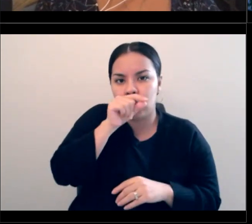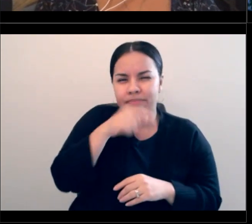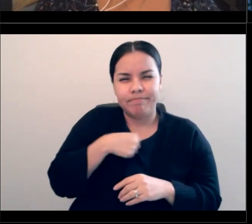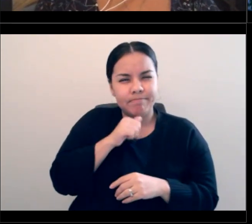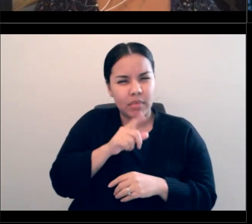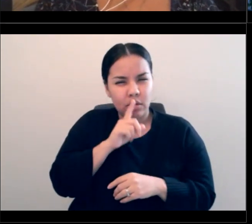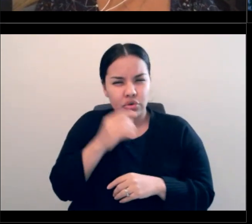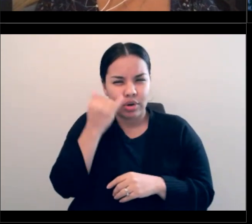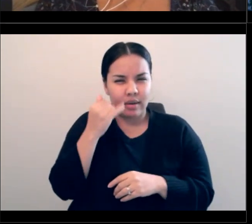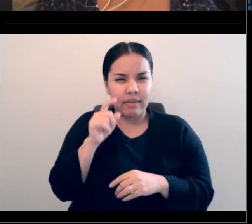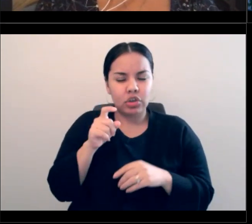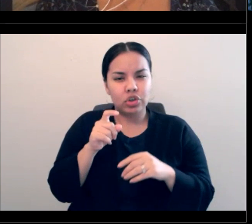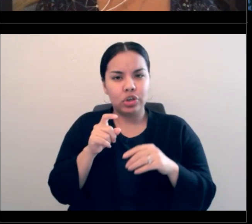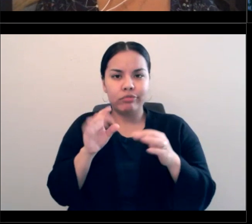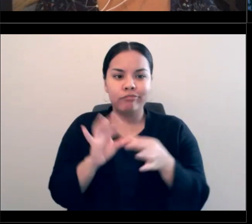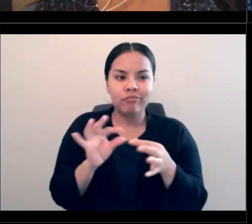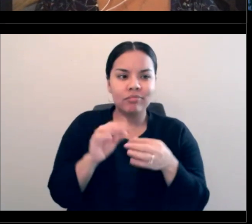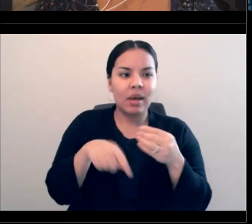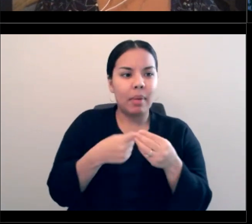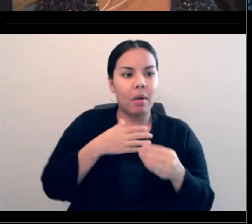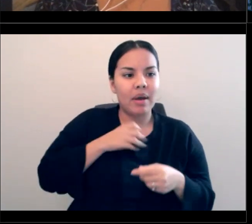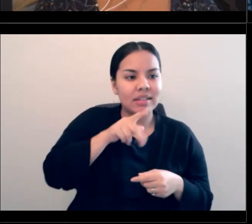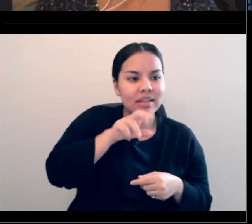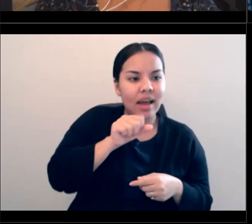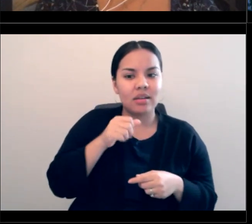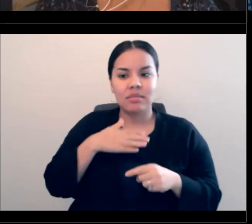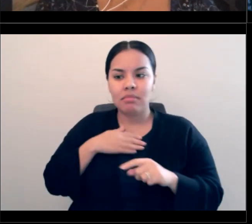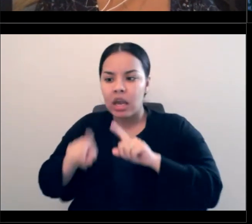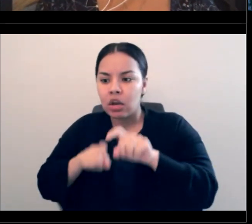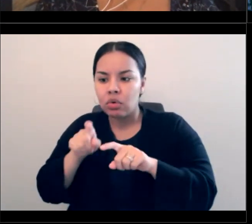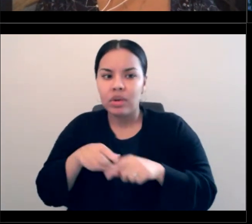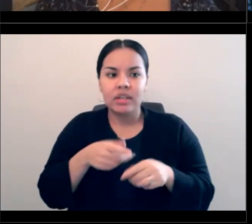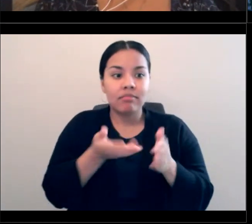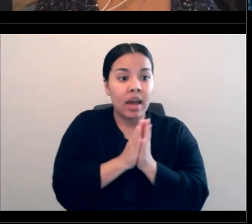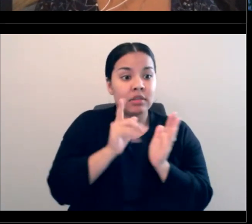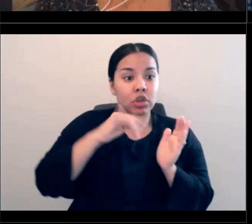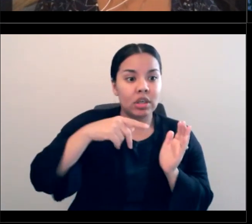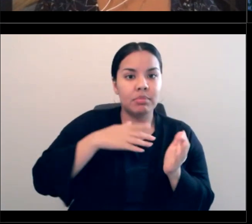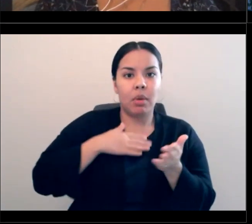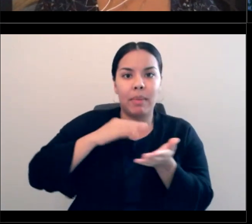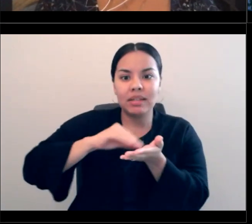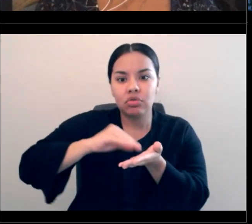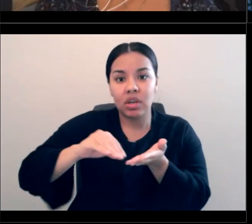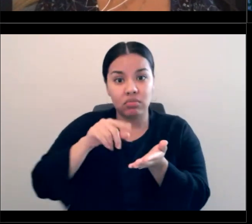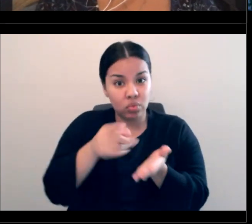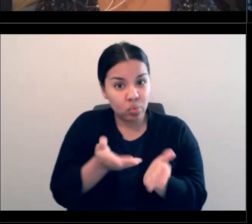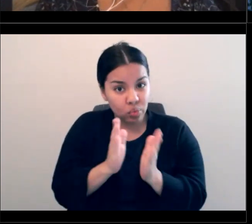my status / inquiries or even tips about my dissertation. Would you recommend that?